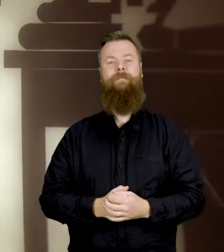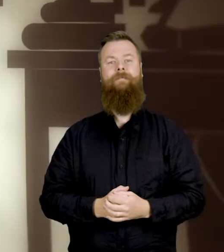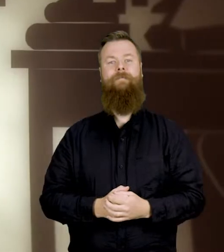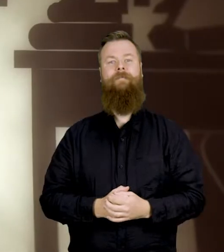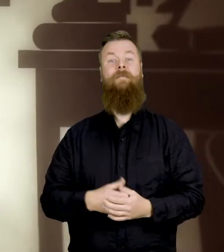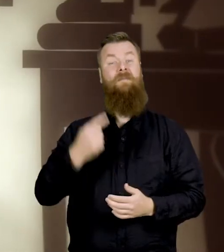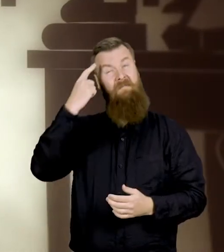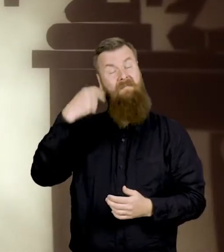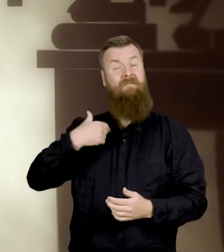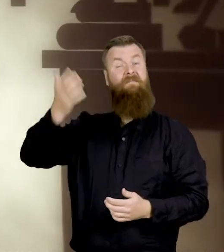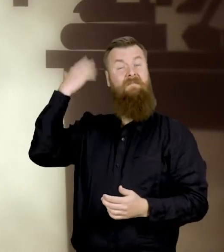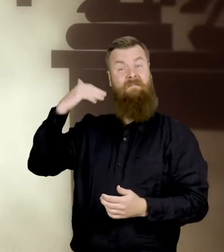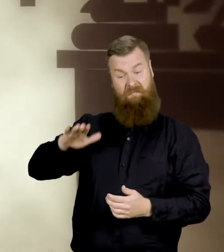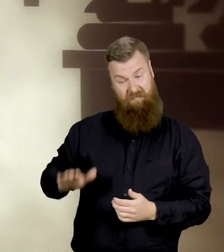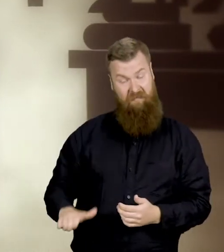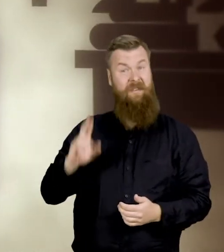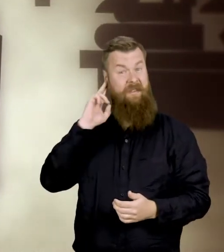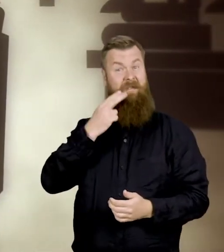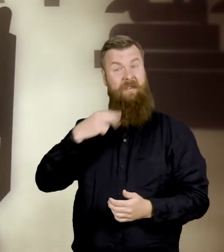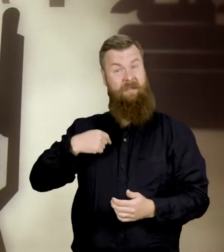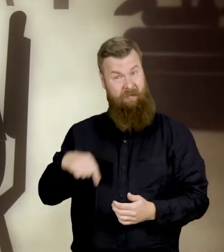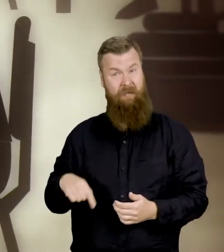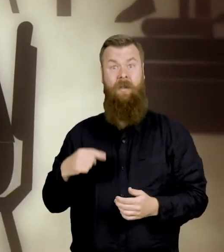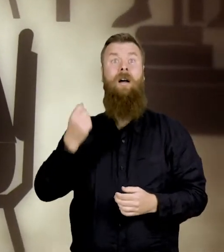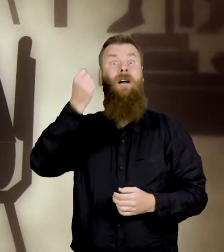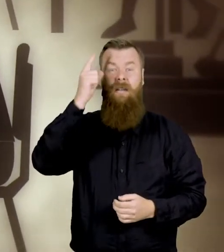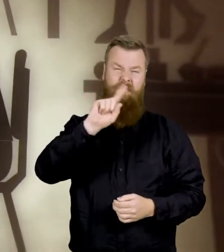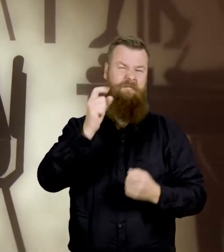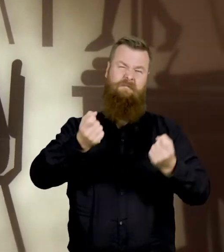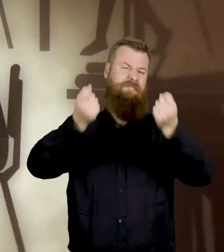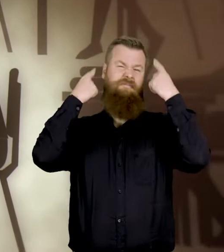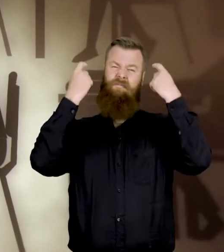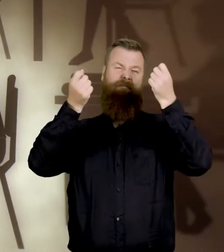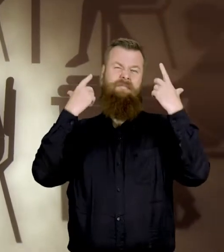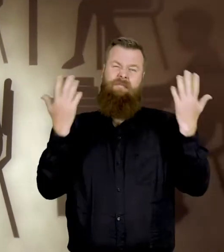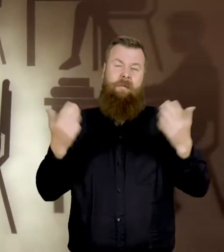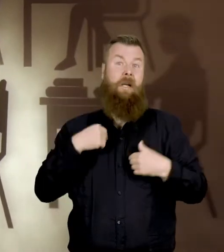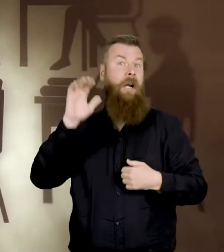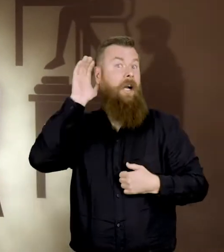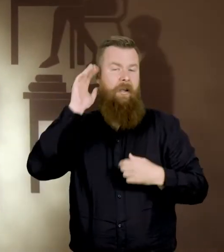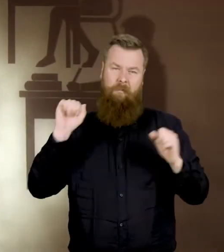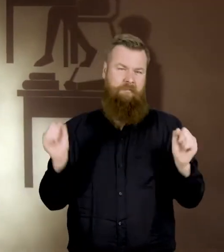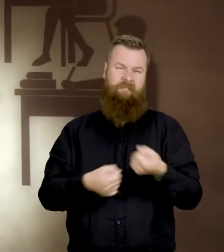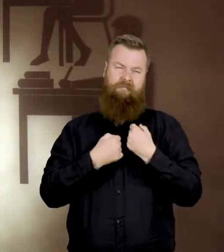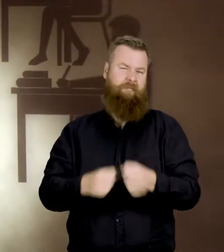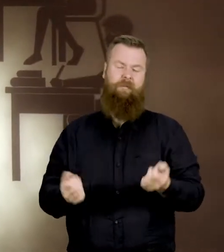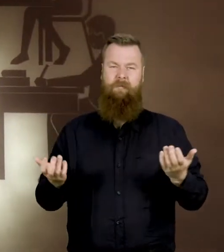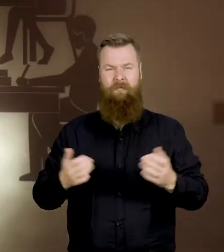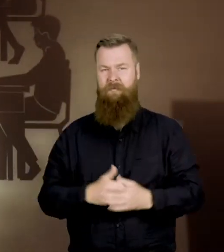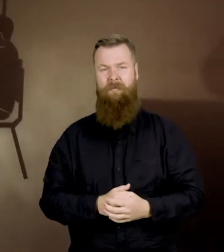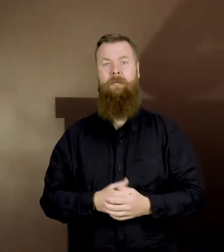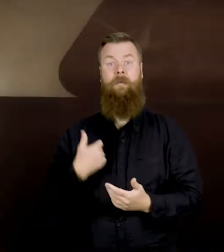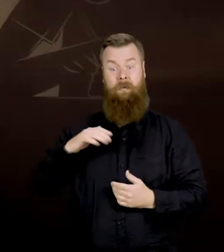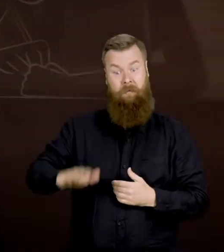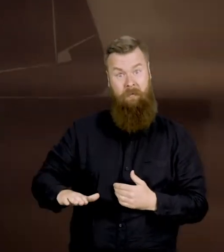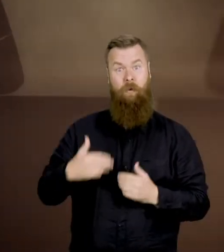In the past, I think I was a deaf child because I didn't understand anything. I didn't hear anything.